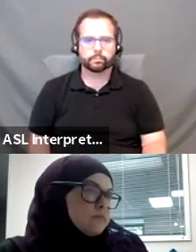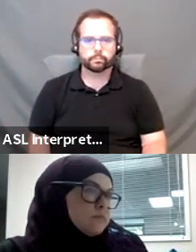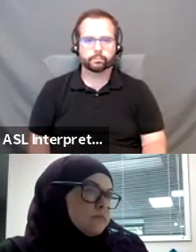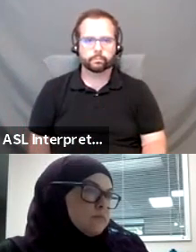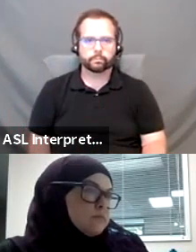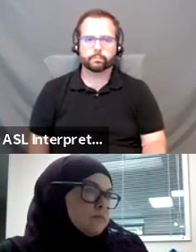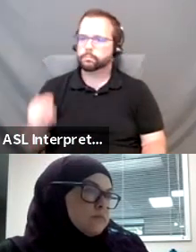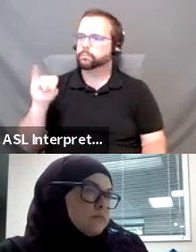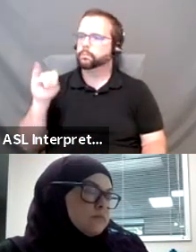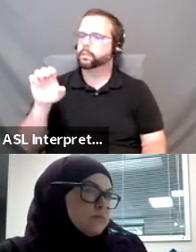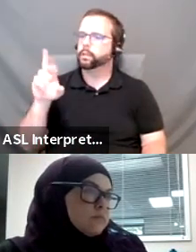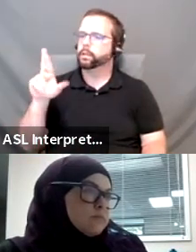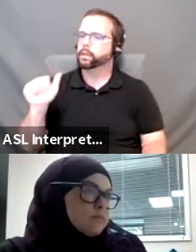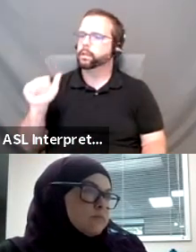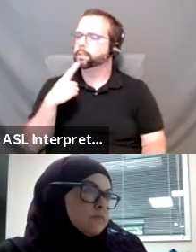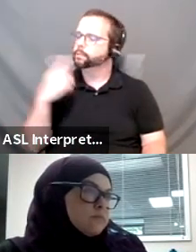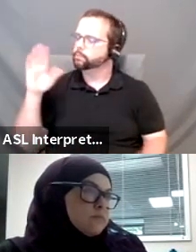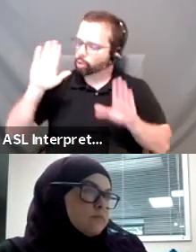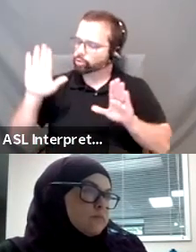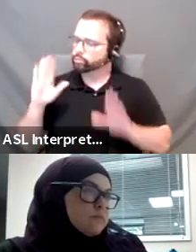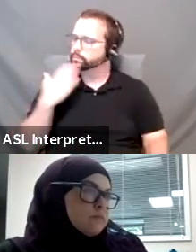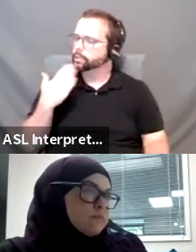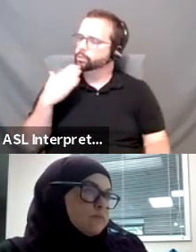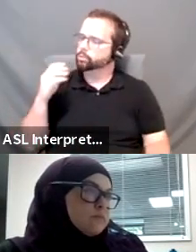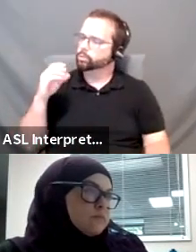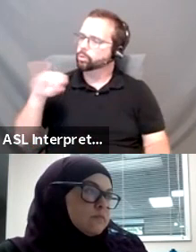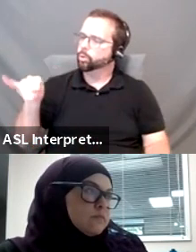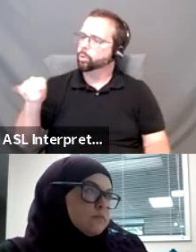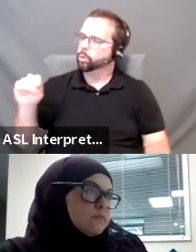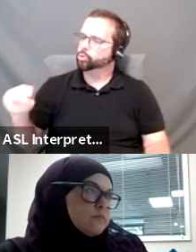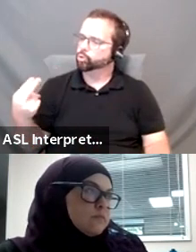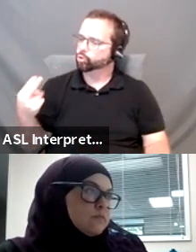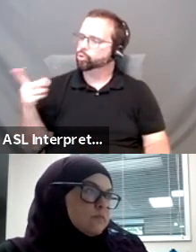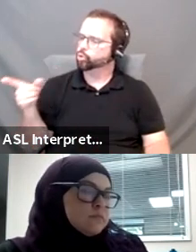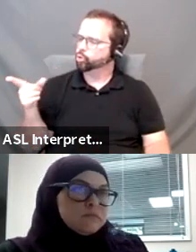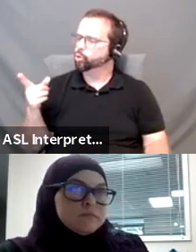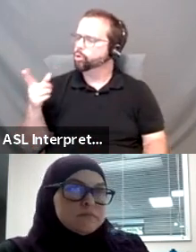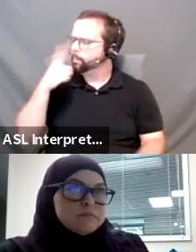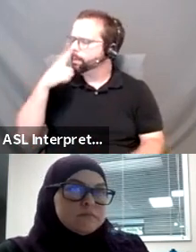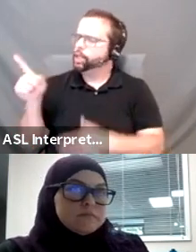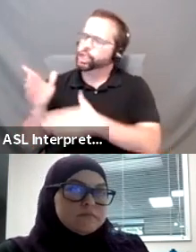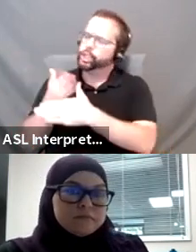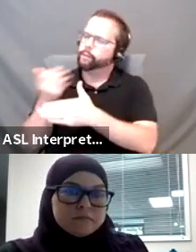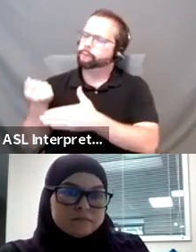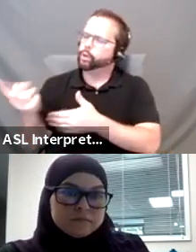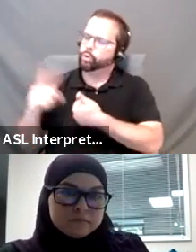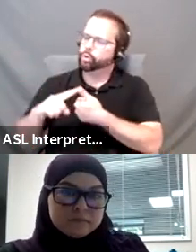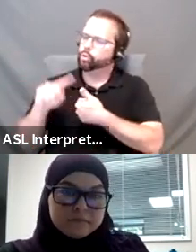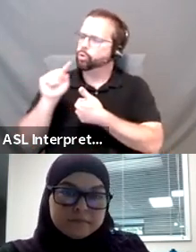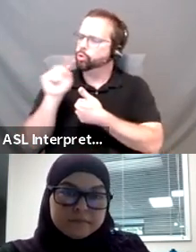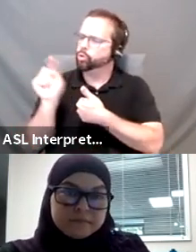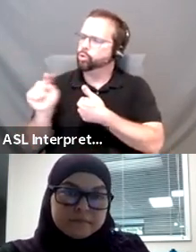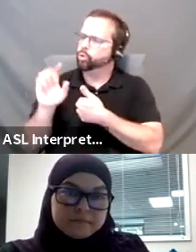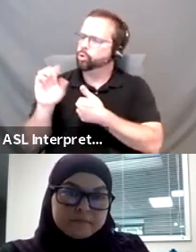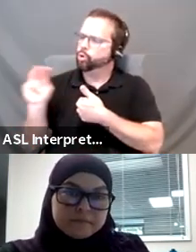Awesome. Thanks, Joss. Can you share really quick so you said Zoom, and you said being able to reach some of those rural areas. Have y'all